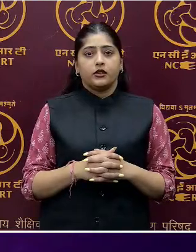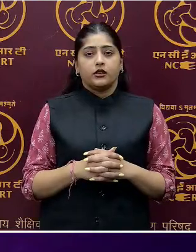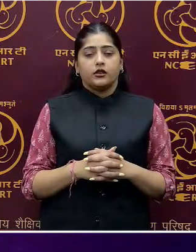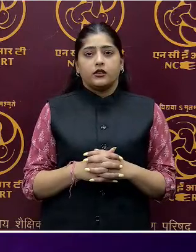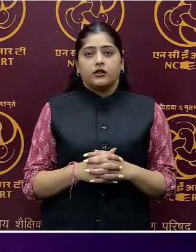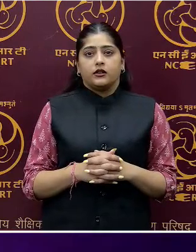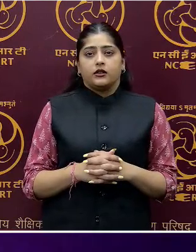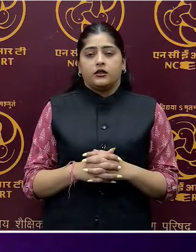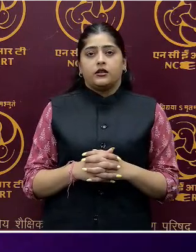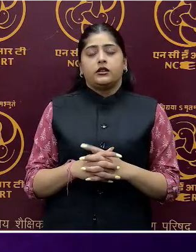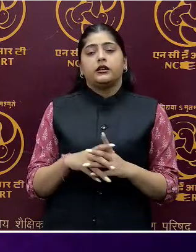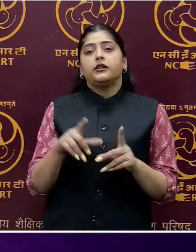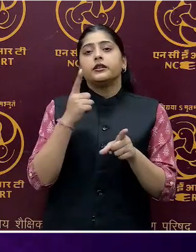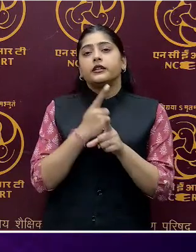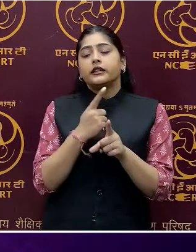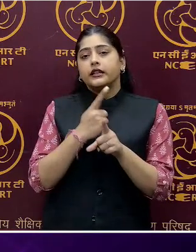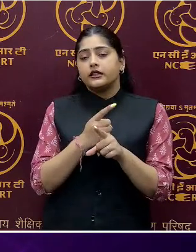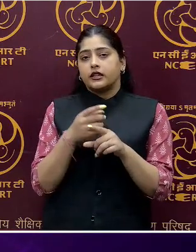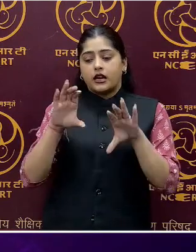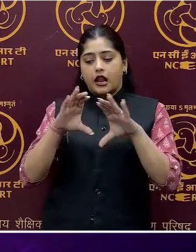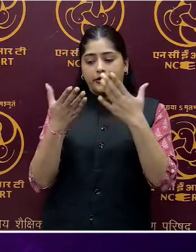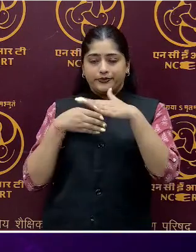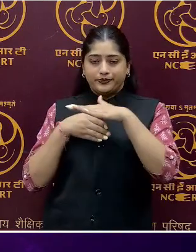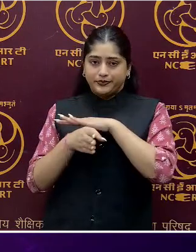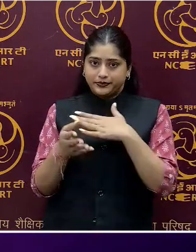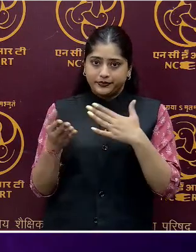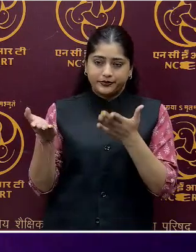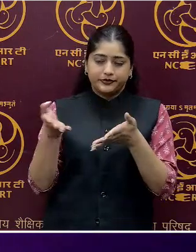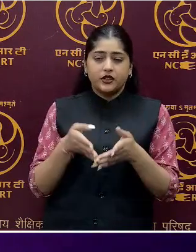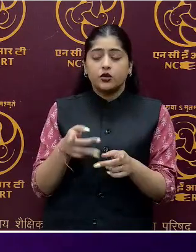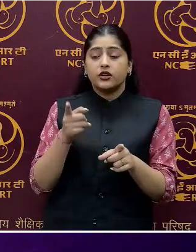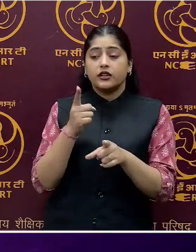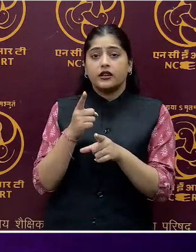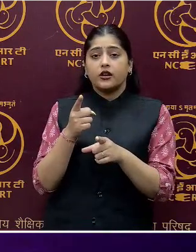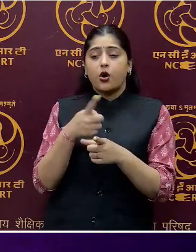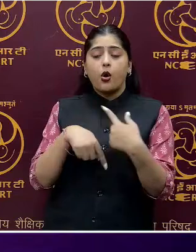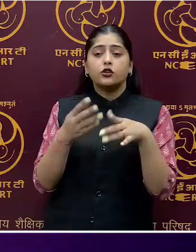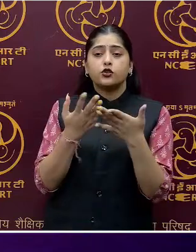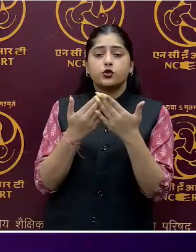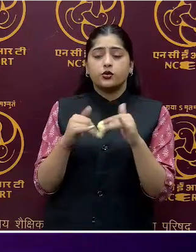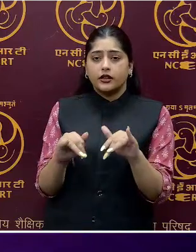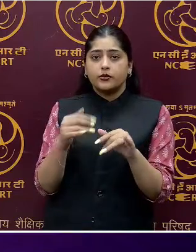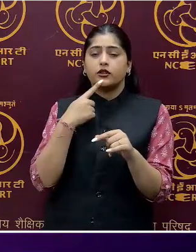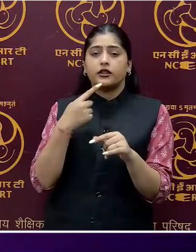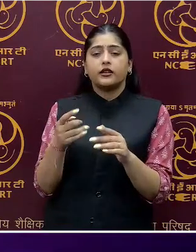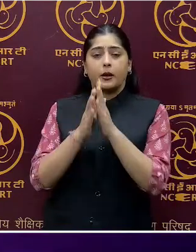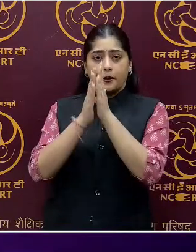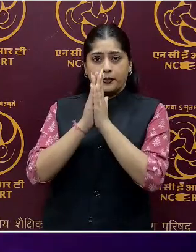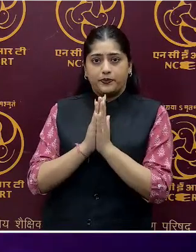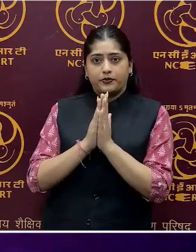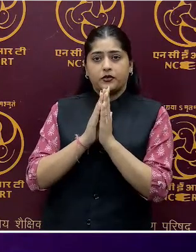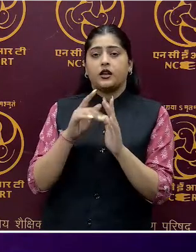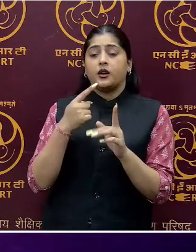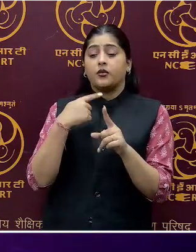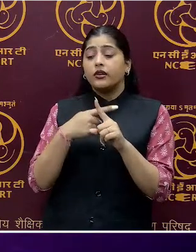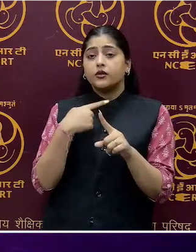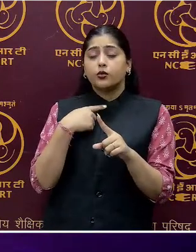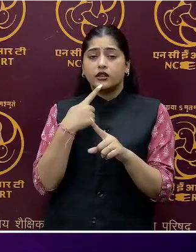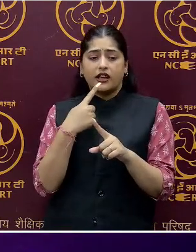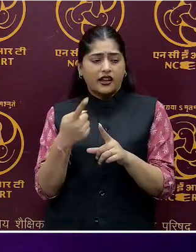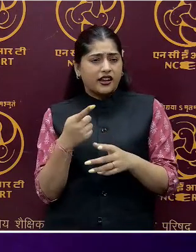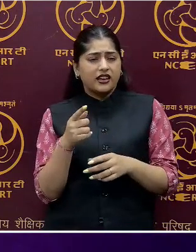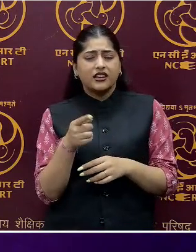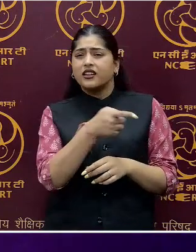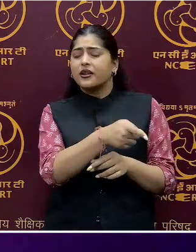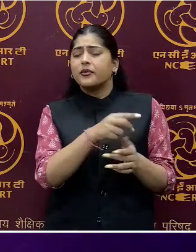sides. Teacher enters. Everyone, Namaste teacher, Pamyo, pointing to the object. Ma'am, what is